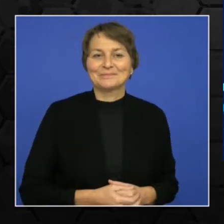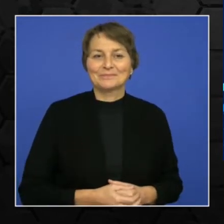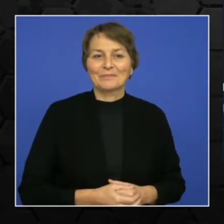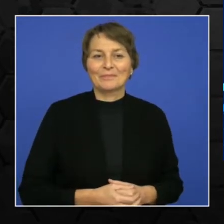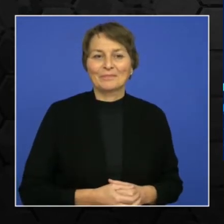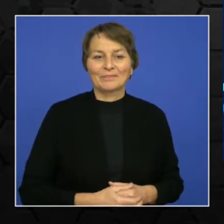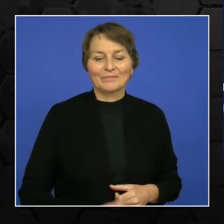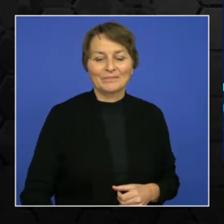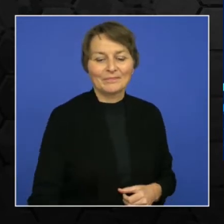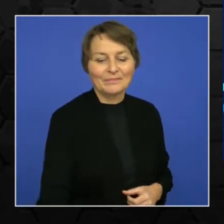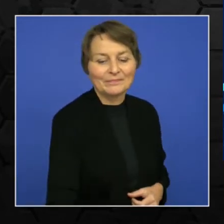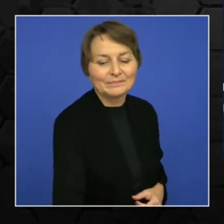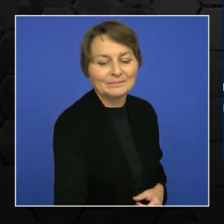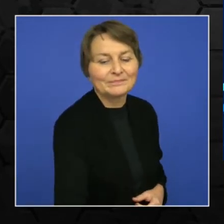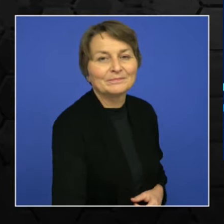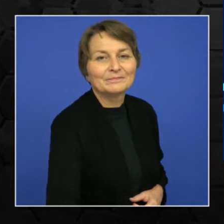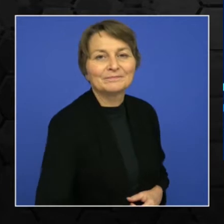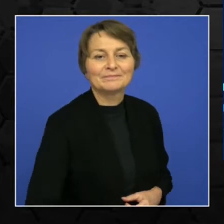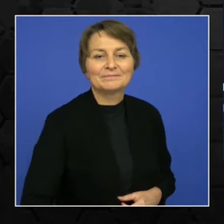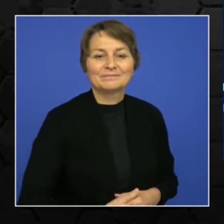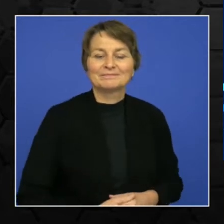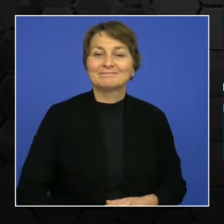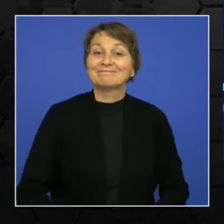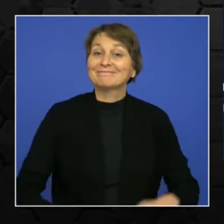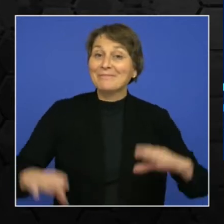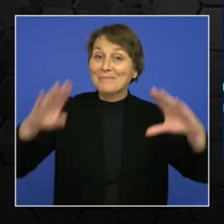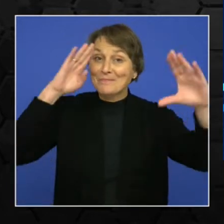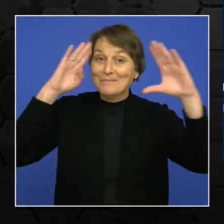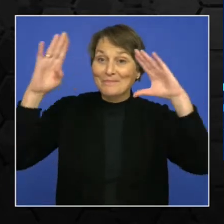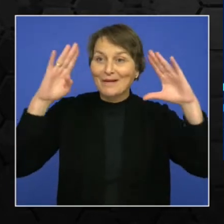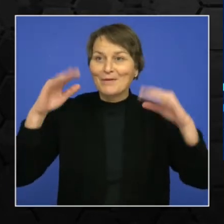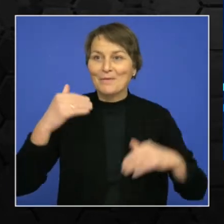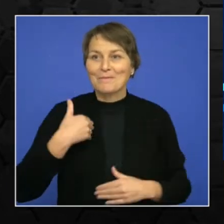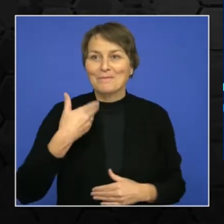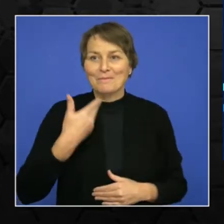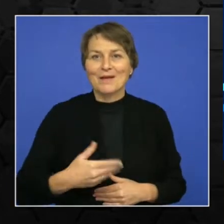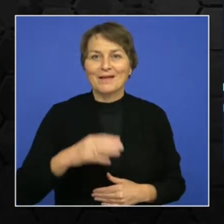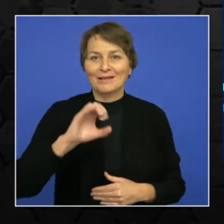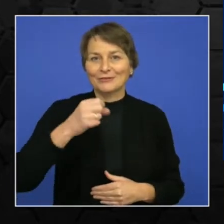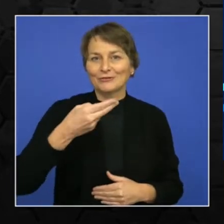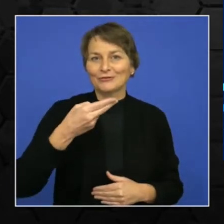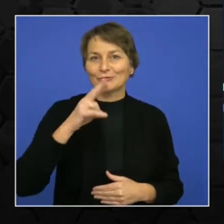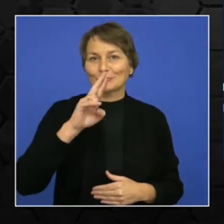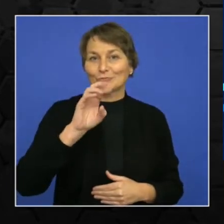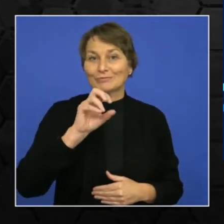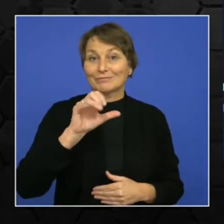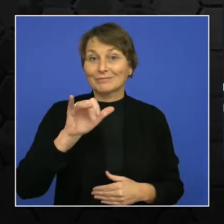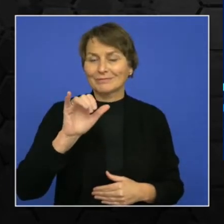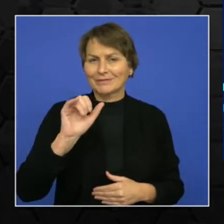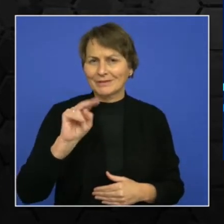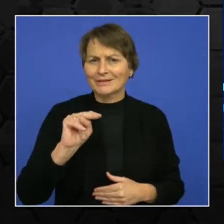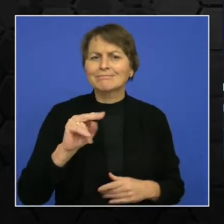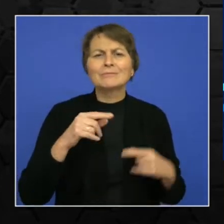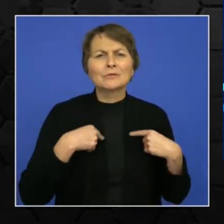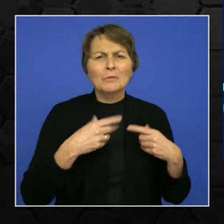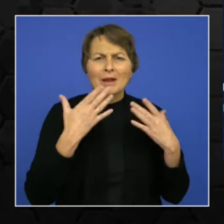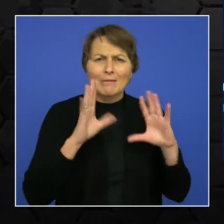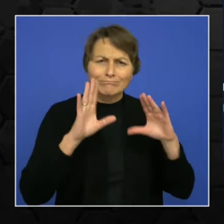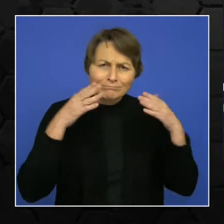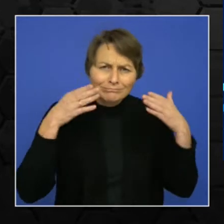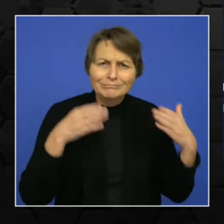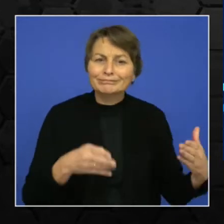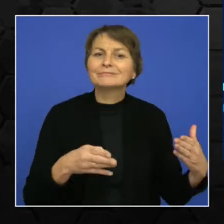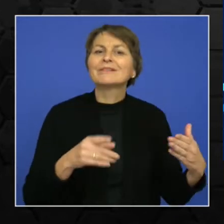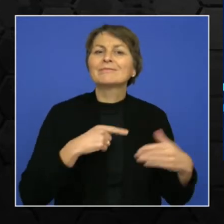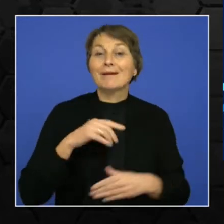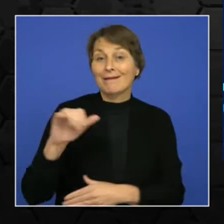Okay, so greetings to everyone. My name is Shreyan, and today we'll be looking into what is Azure Health Bot, how to work with it, and we'll build